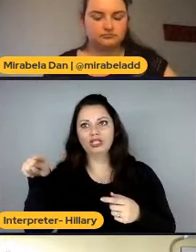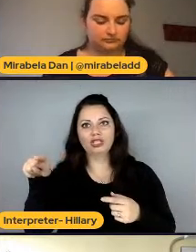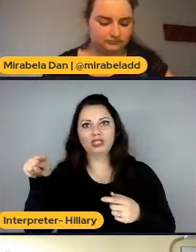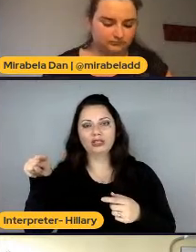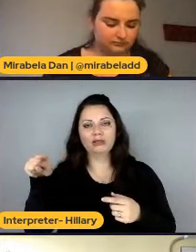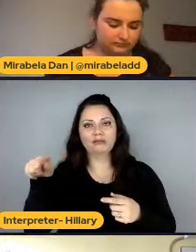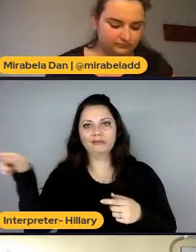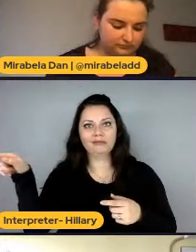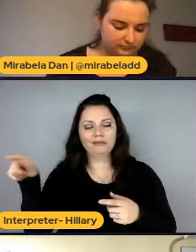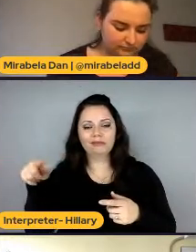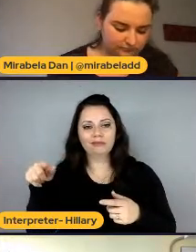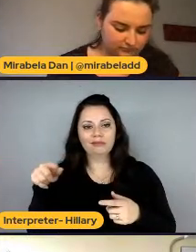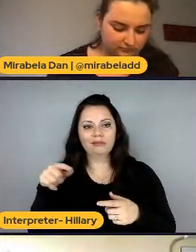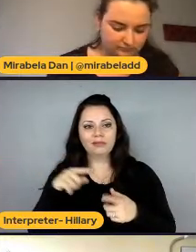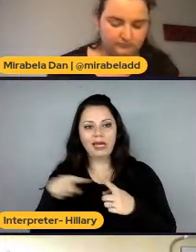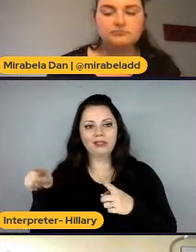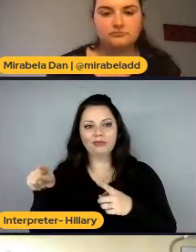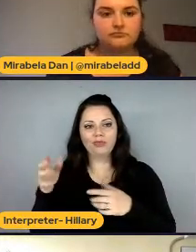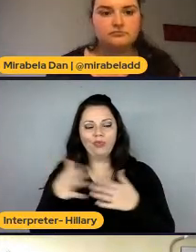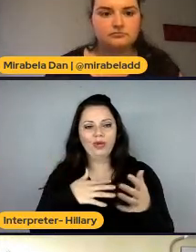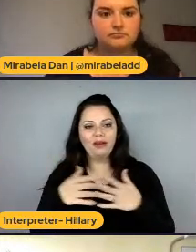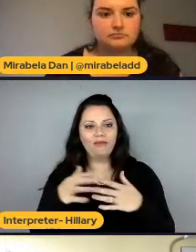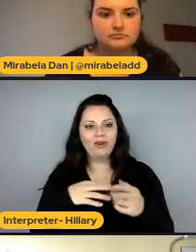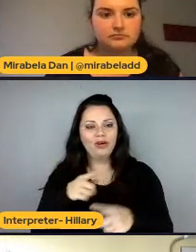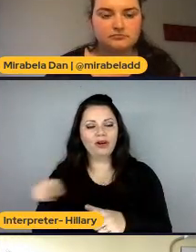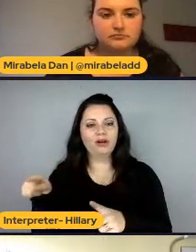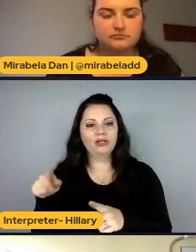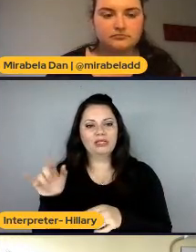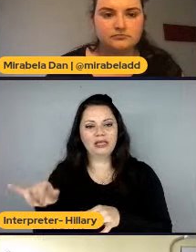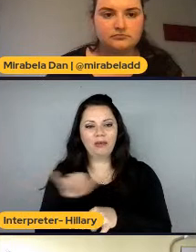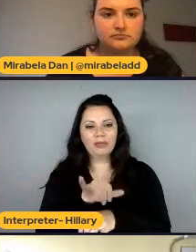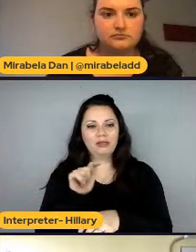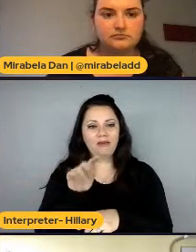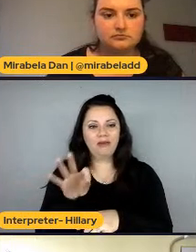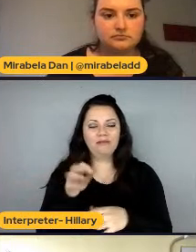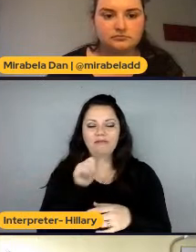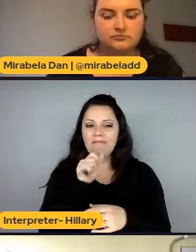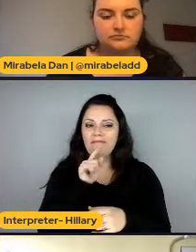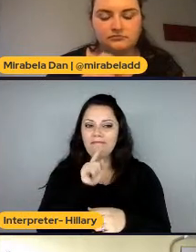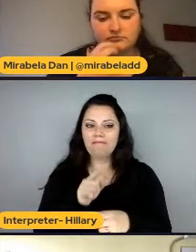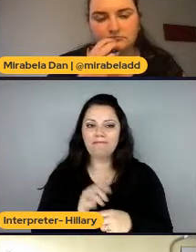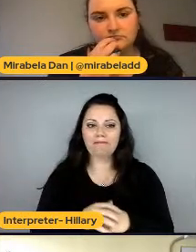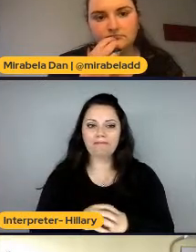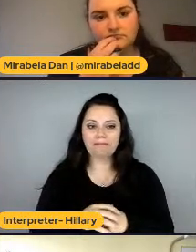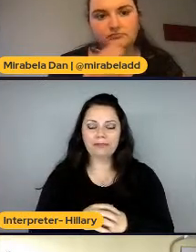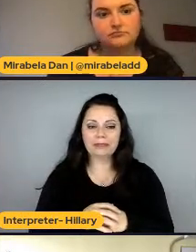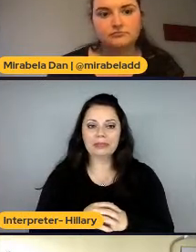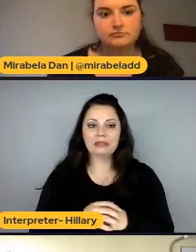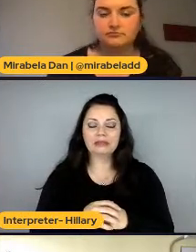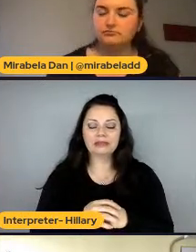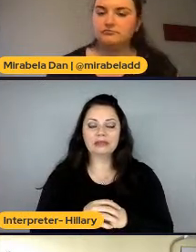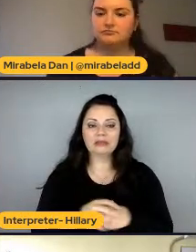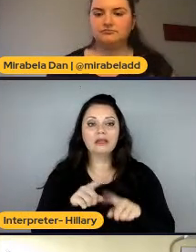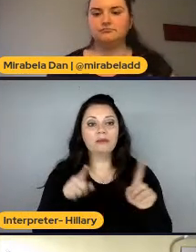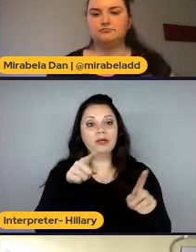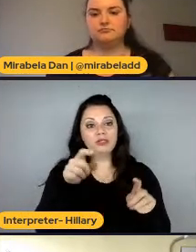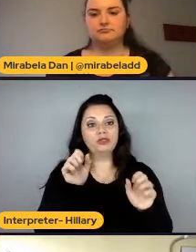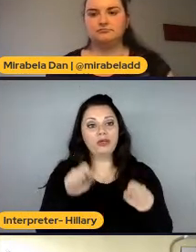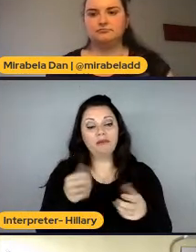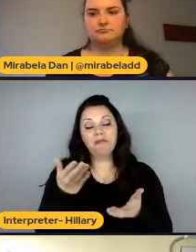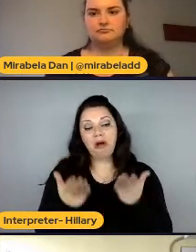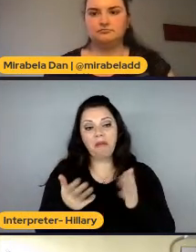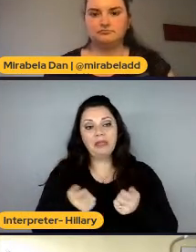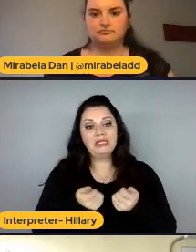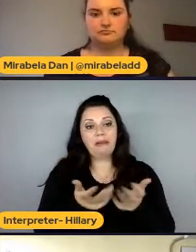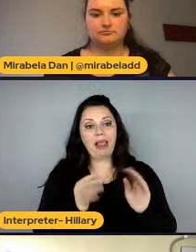-var whatever for a TF var file as you would do with Terraform. but you can probably supply